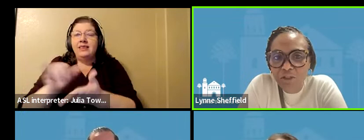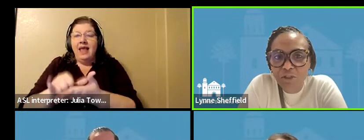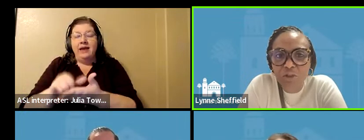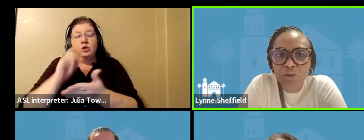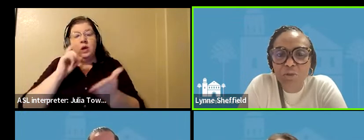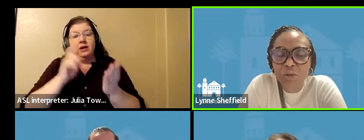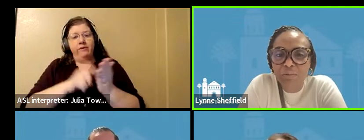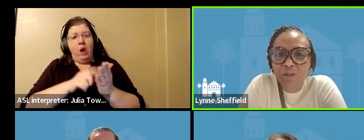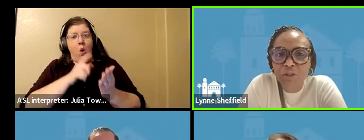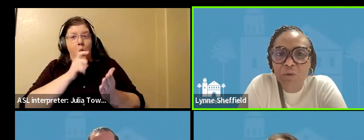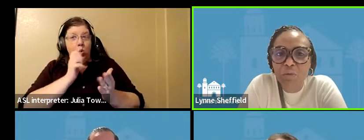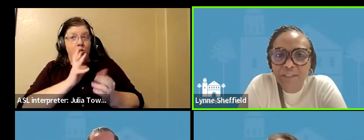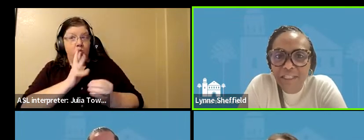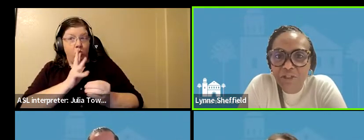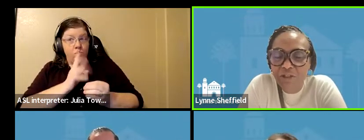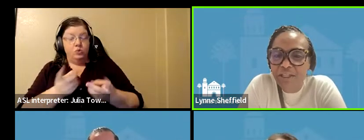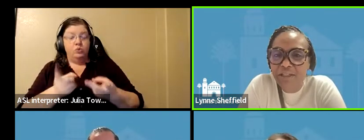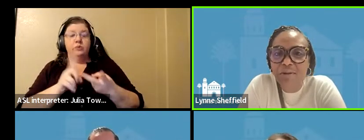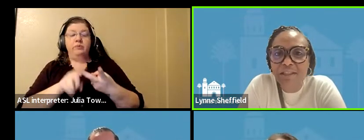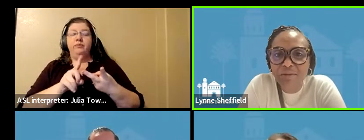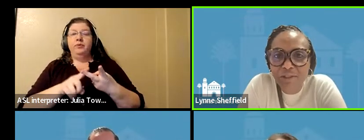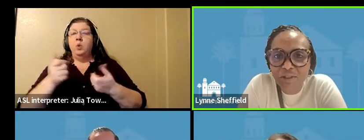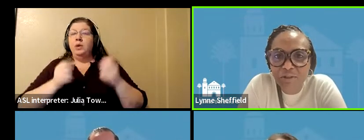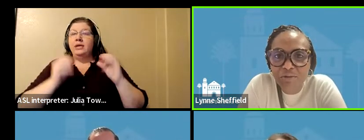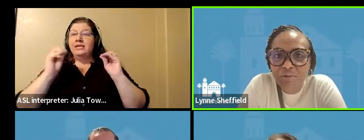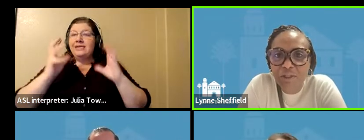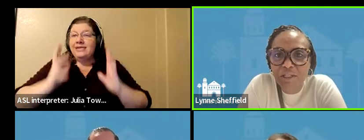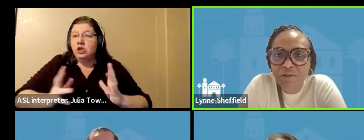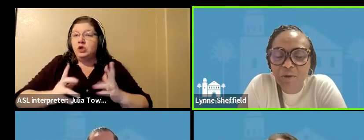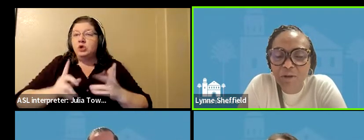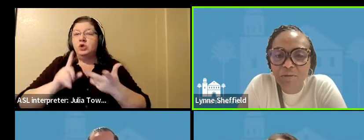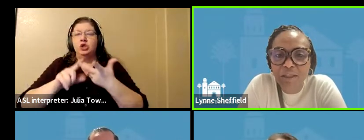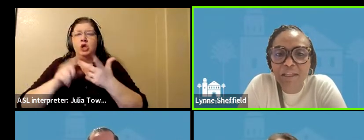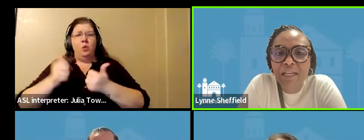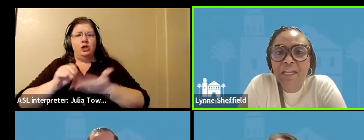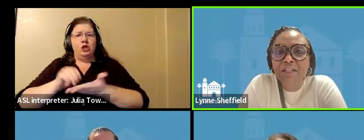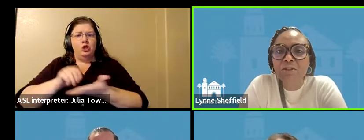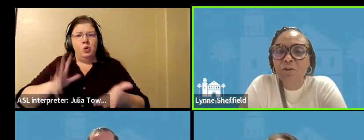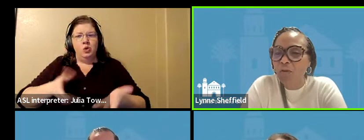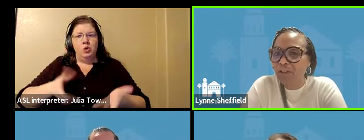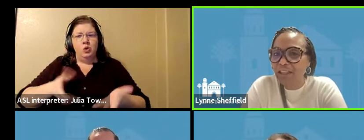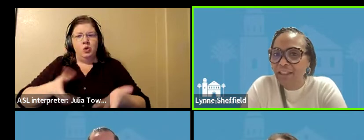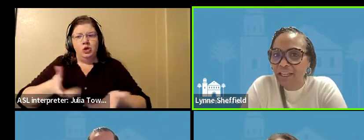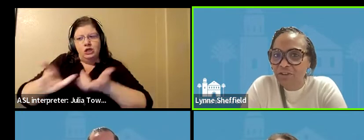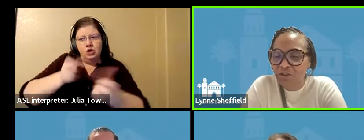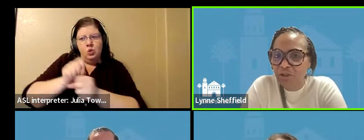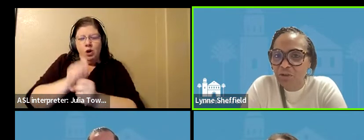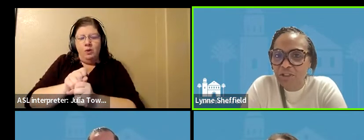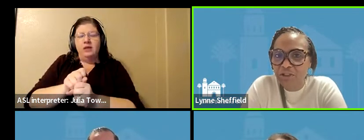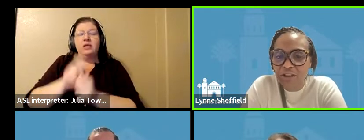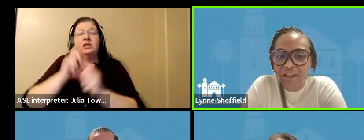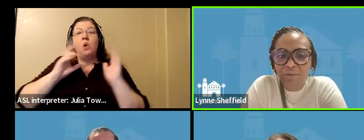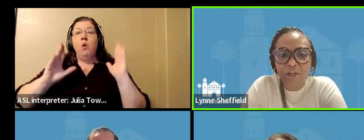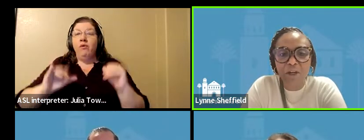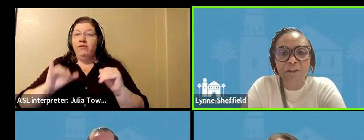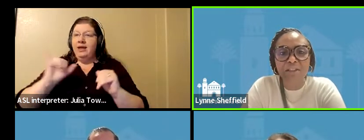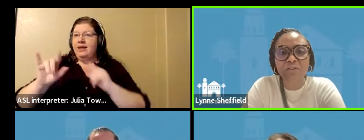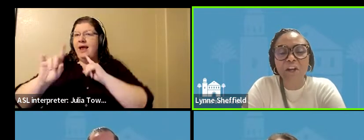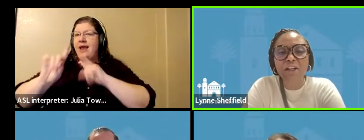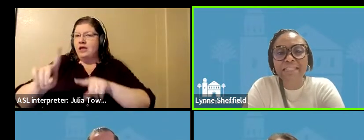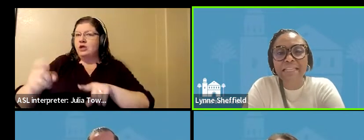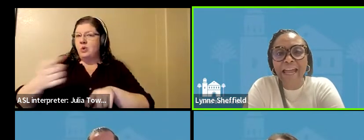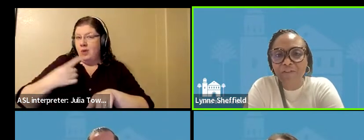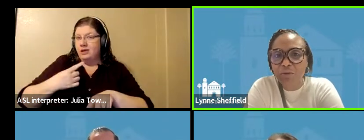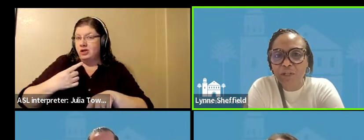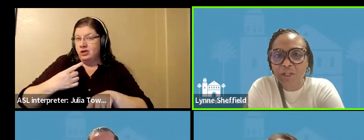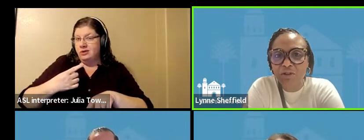to talk to, who would be, what teachers as well as what students we need to work with. So hopefully that answers your question in that regard. As